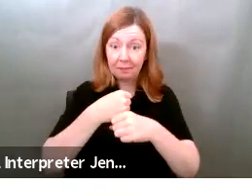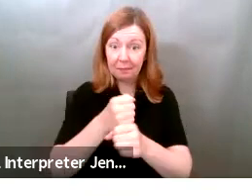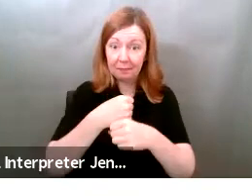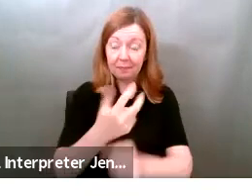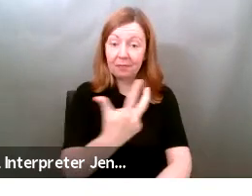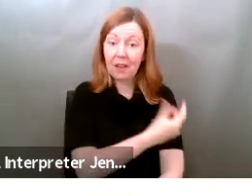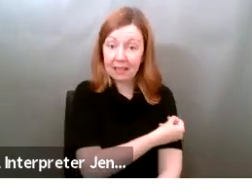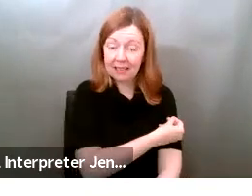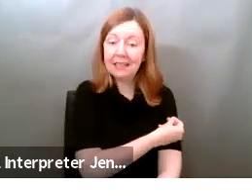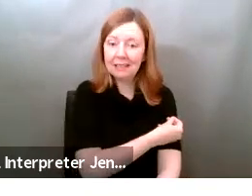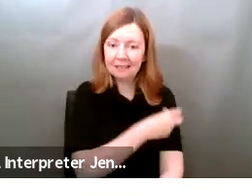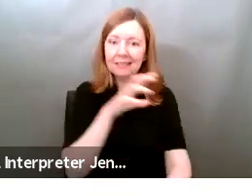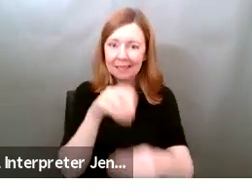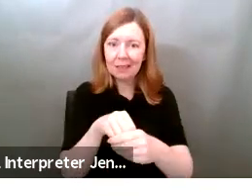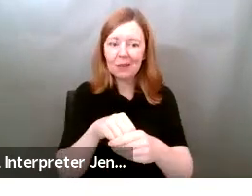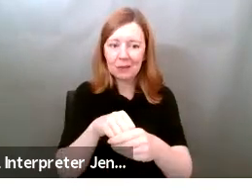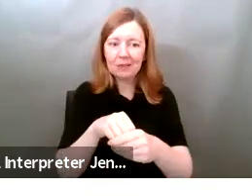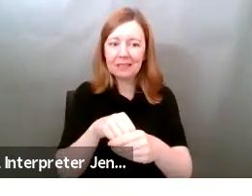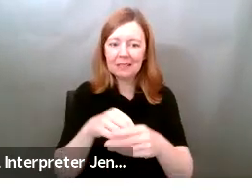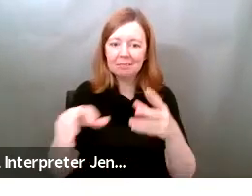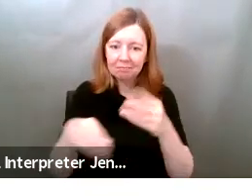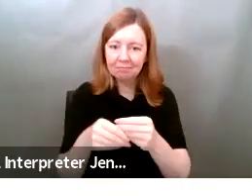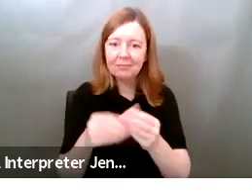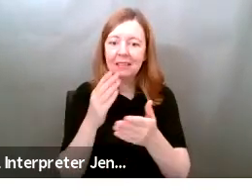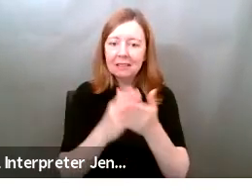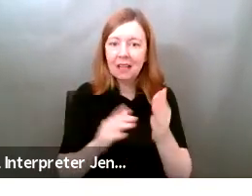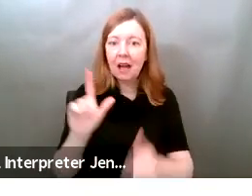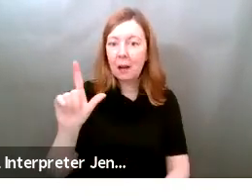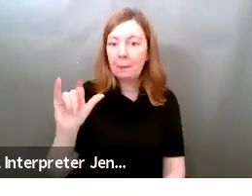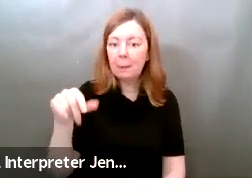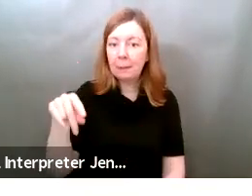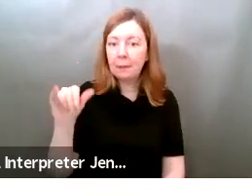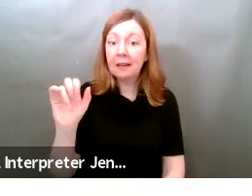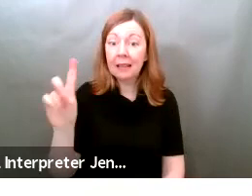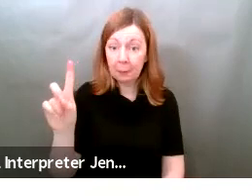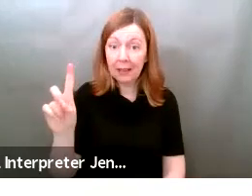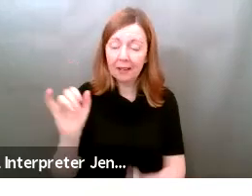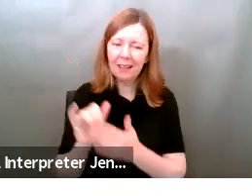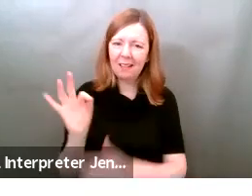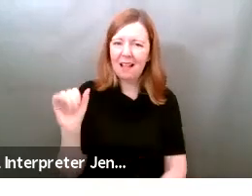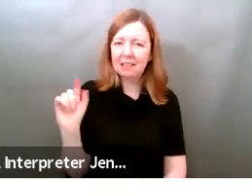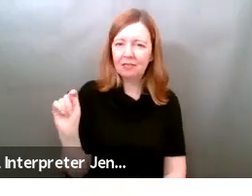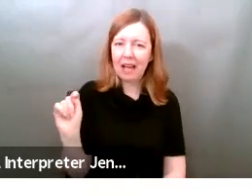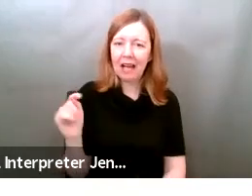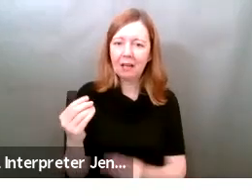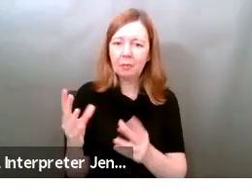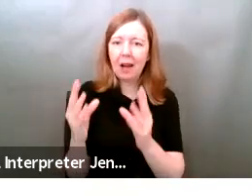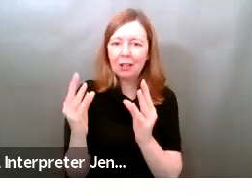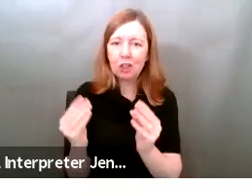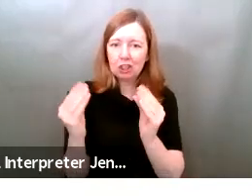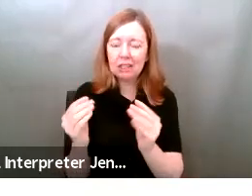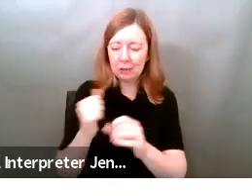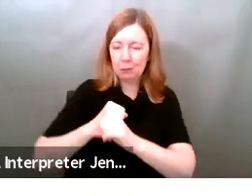vaccine also includes the addition of a small amount of lipids. Those are fats. They actually provide a little cushion to protect